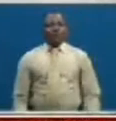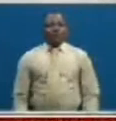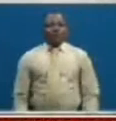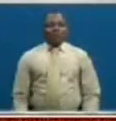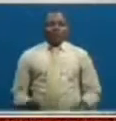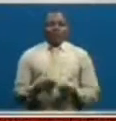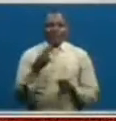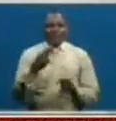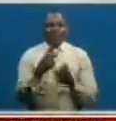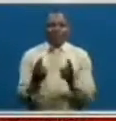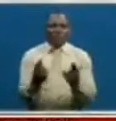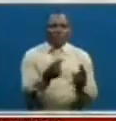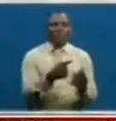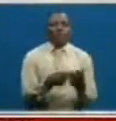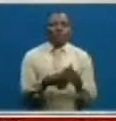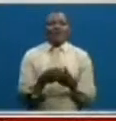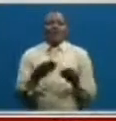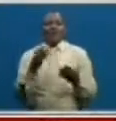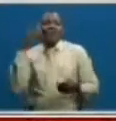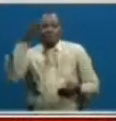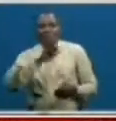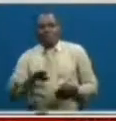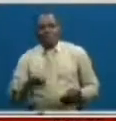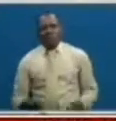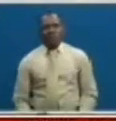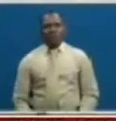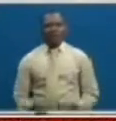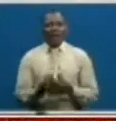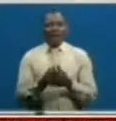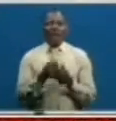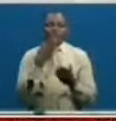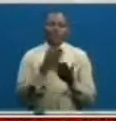know, see what we can offer the future with this kind of